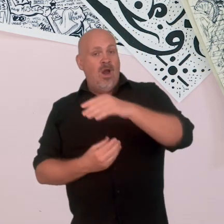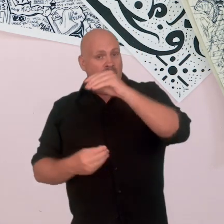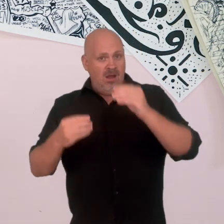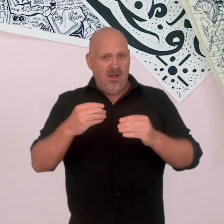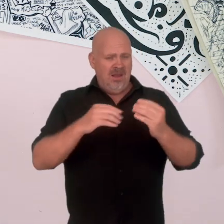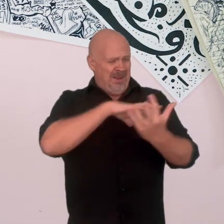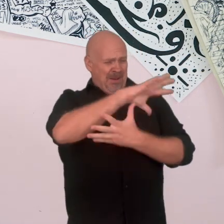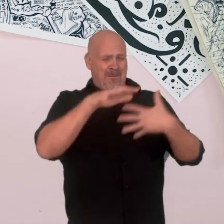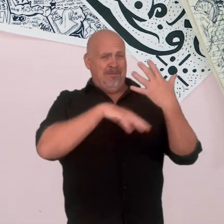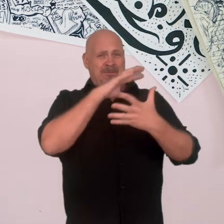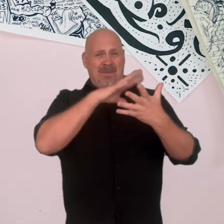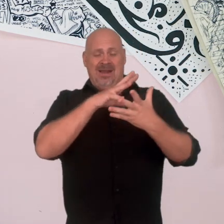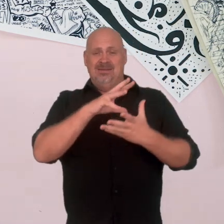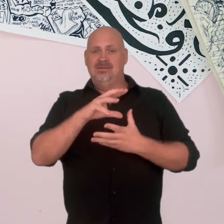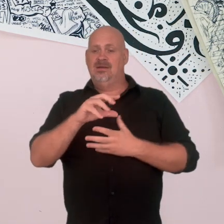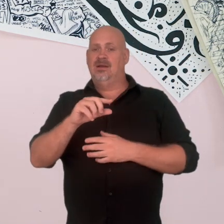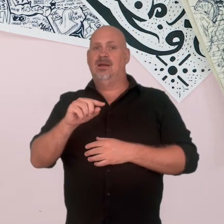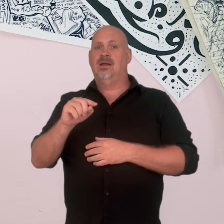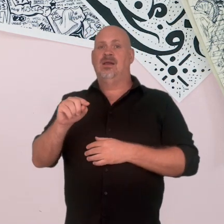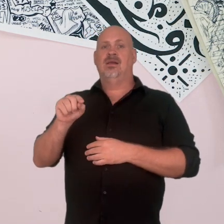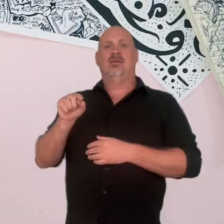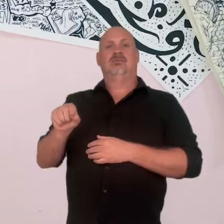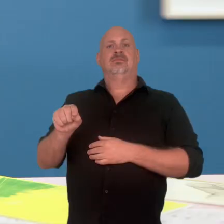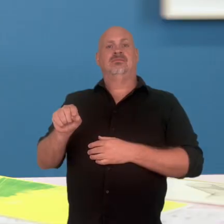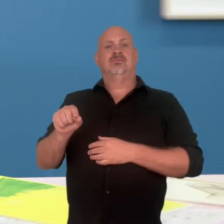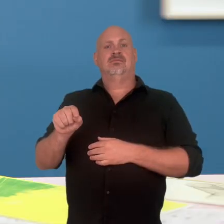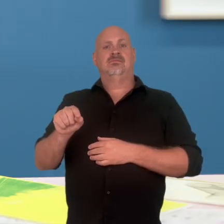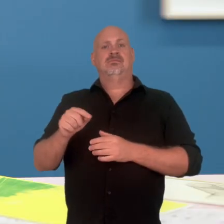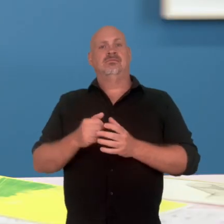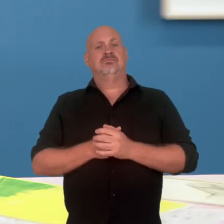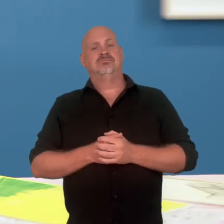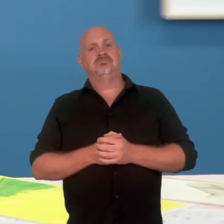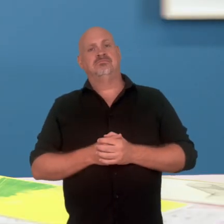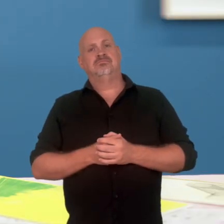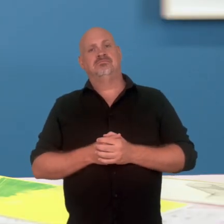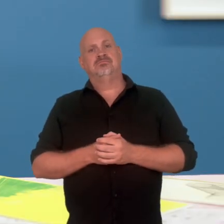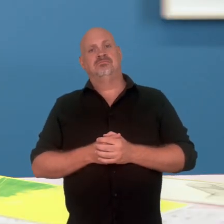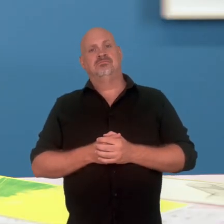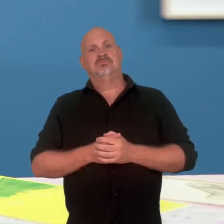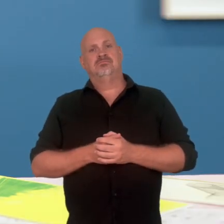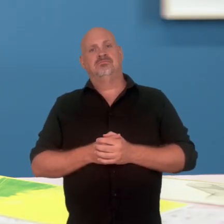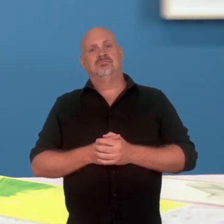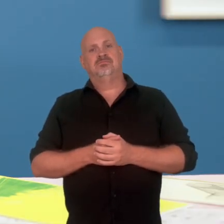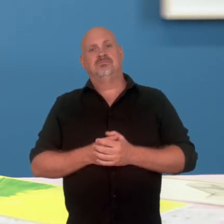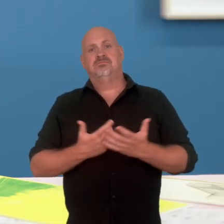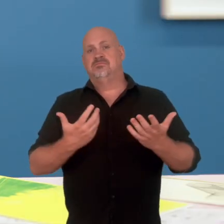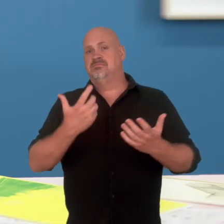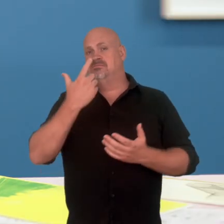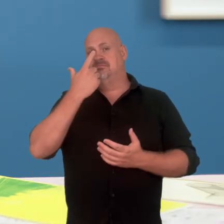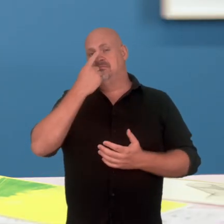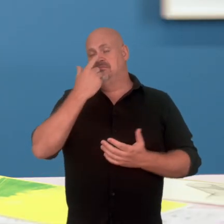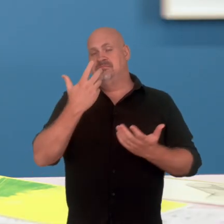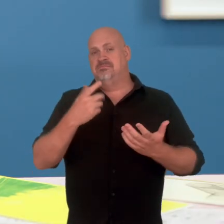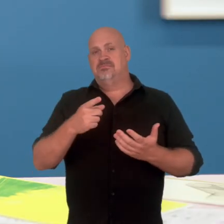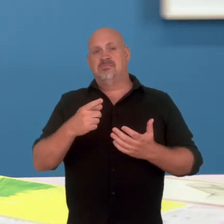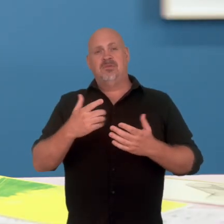place to a single point. And that could be a very